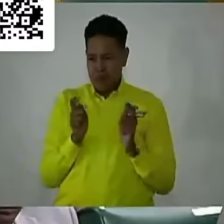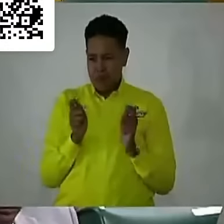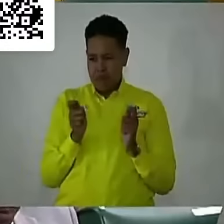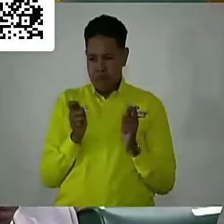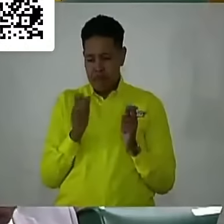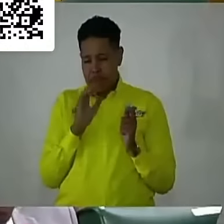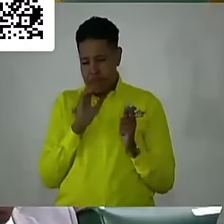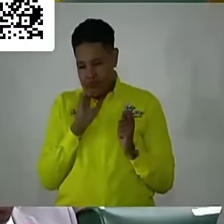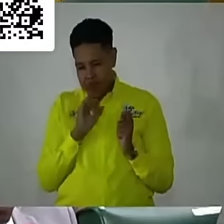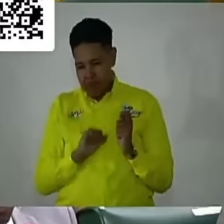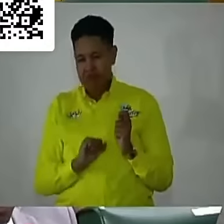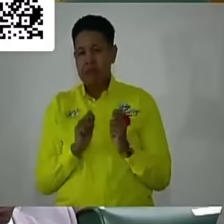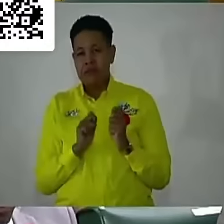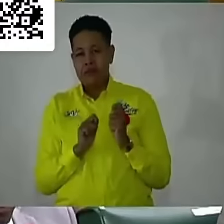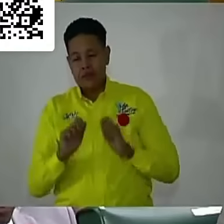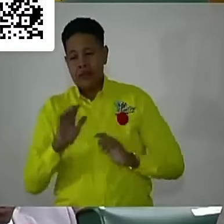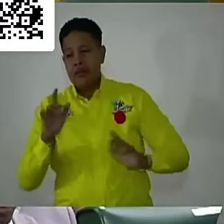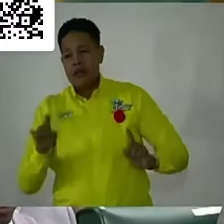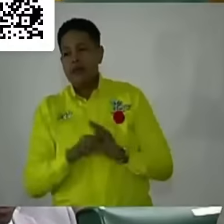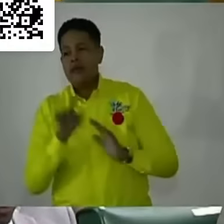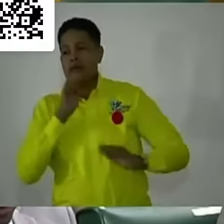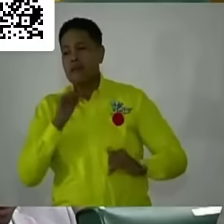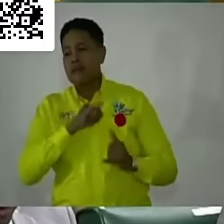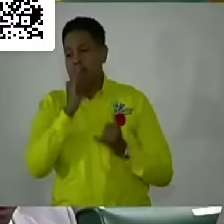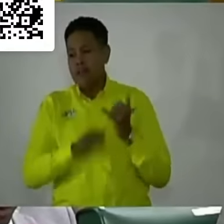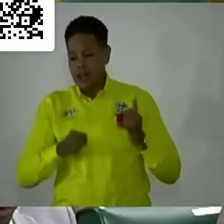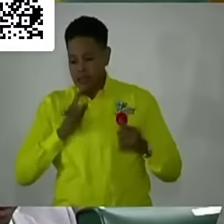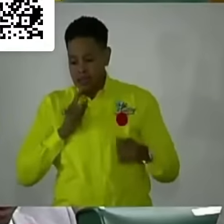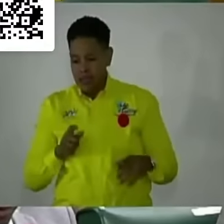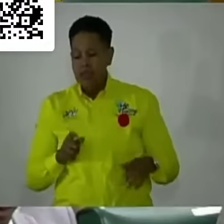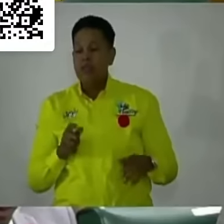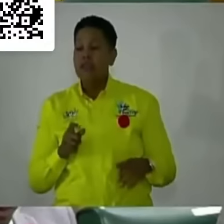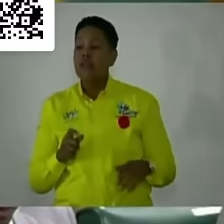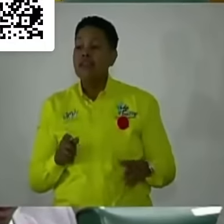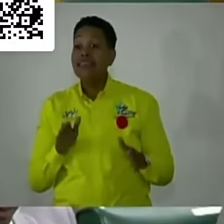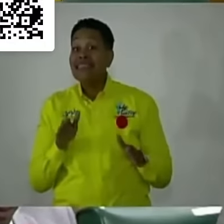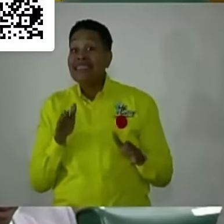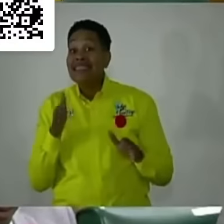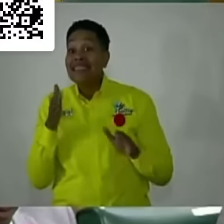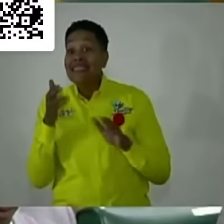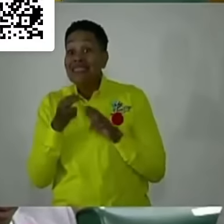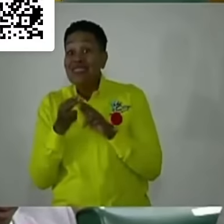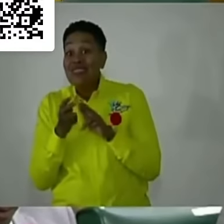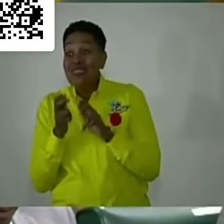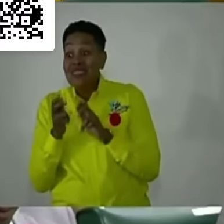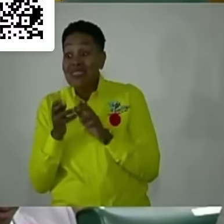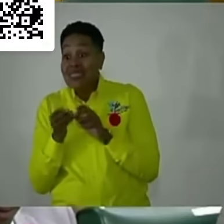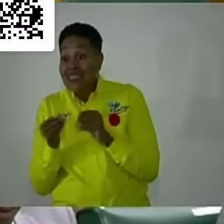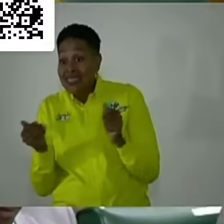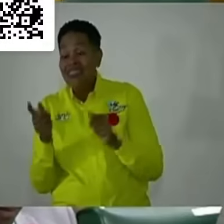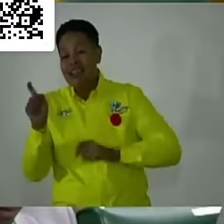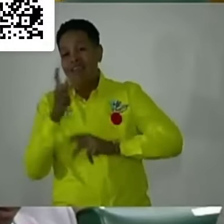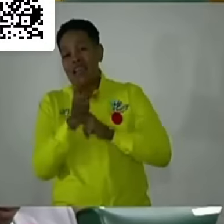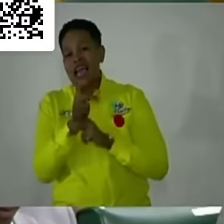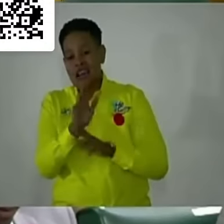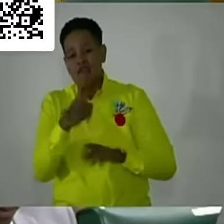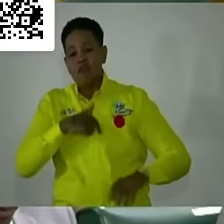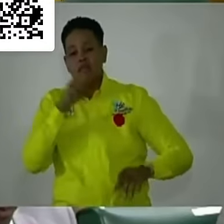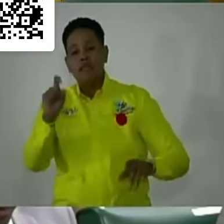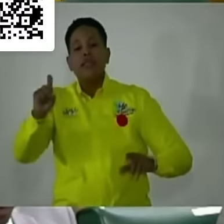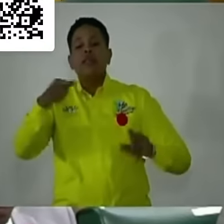say it's you know, the last kick of a dying mule is what you must be careful of. We need to